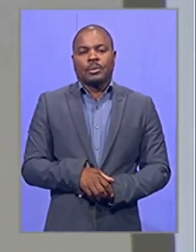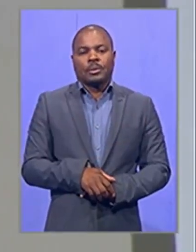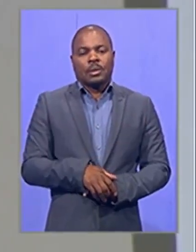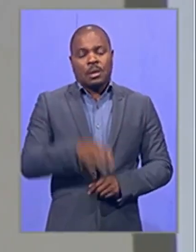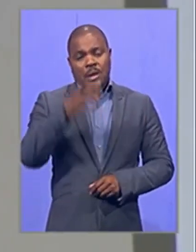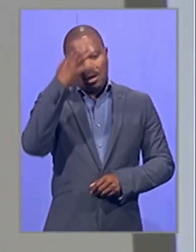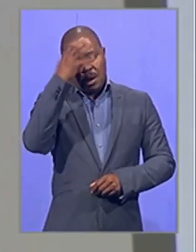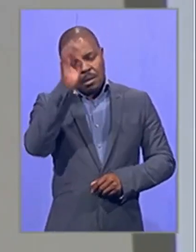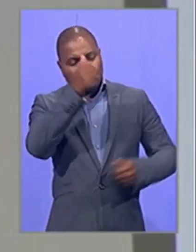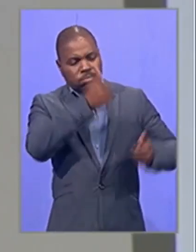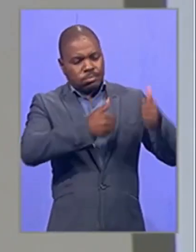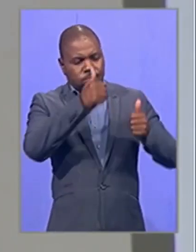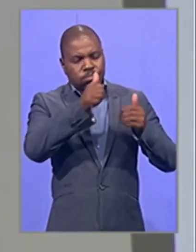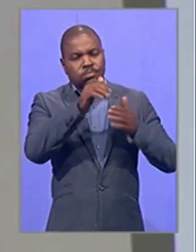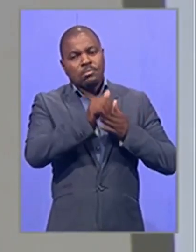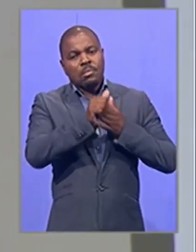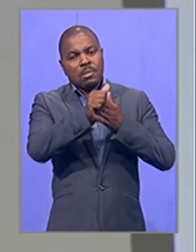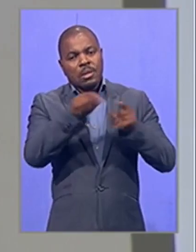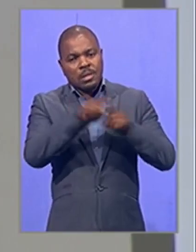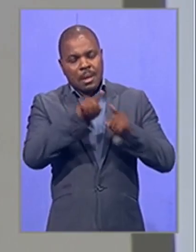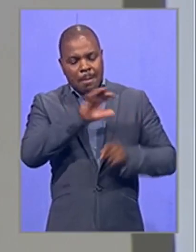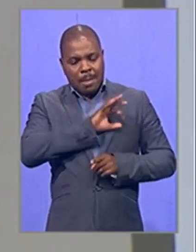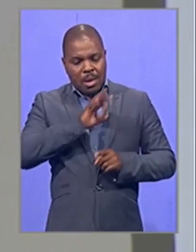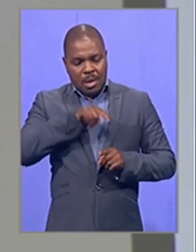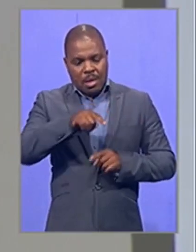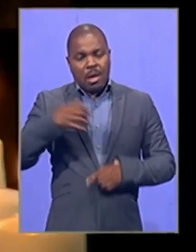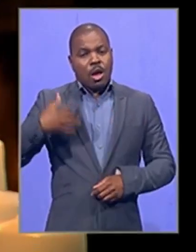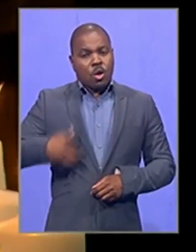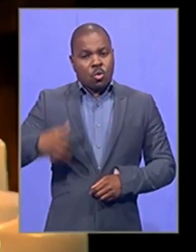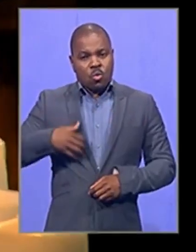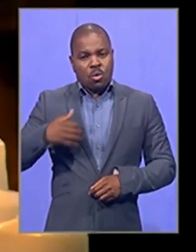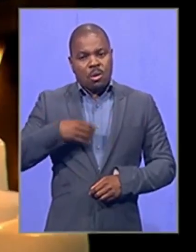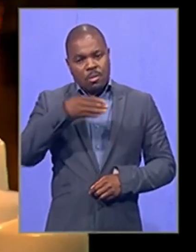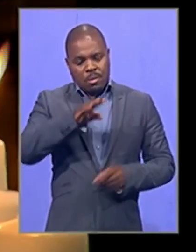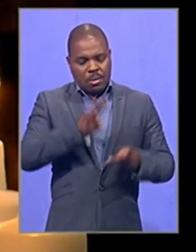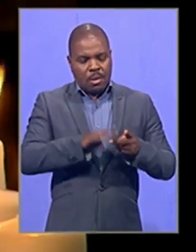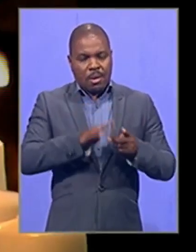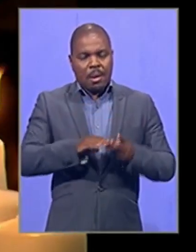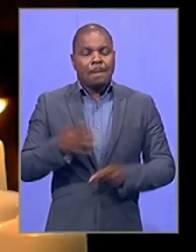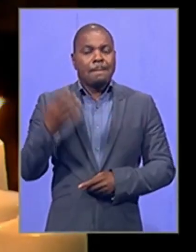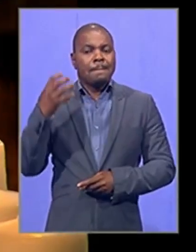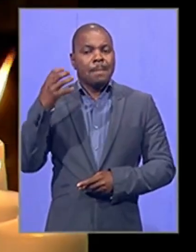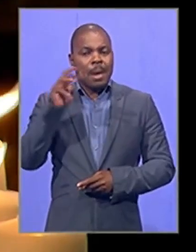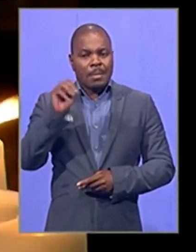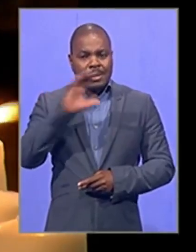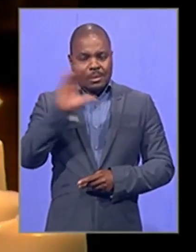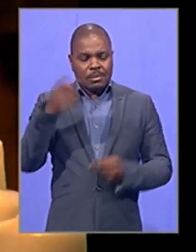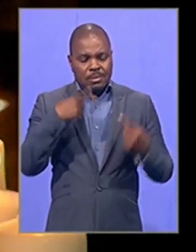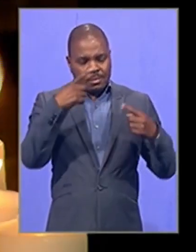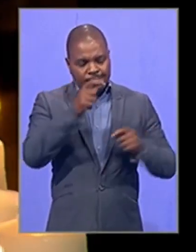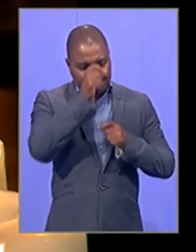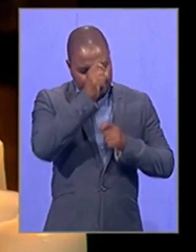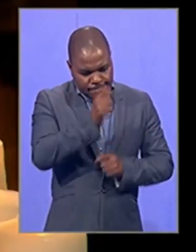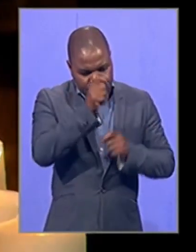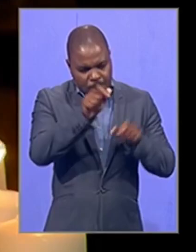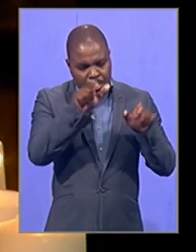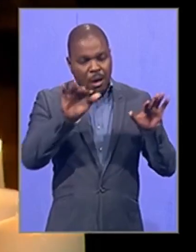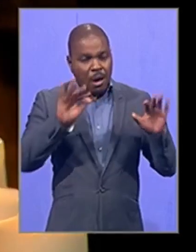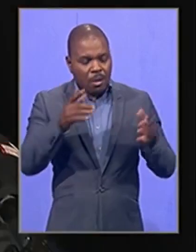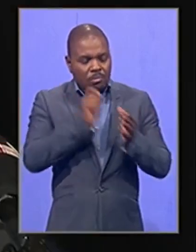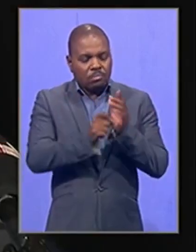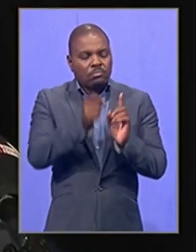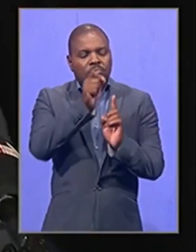Bahlanka ba mmuso ba neng ba eteletswe pele ke Meyara wa Ekurhuleni le letona ba hlomphile diphofu ka ho bonesa